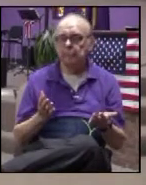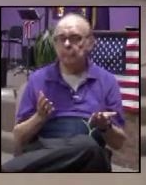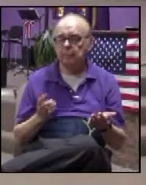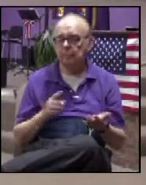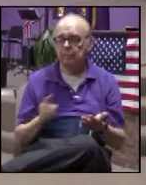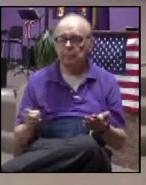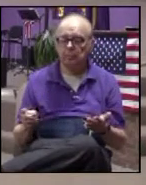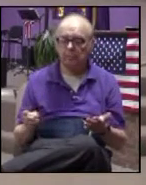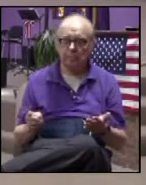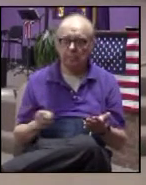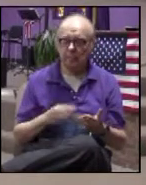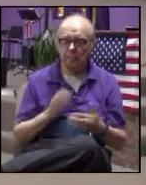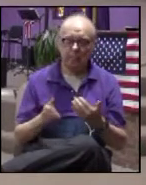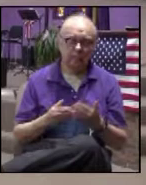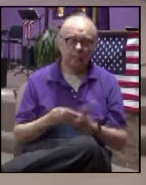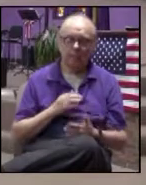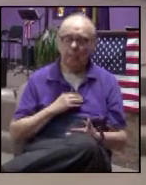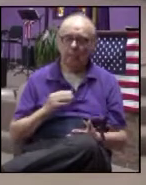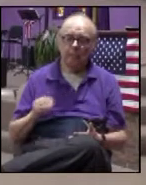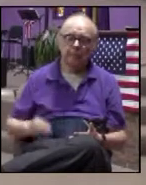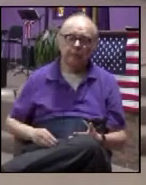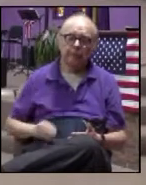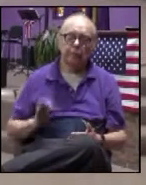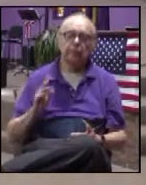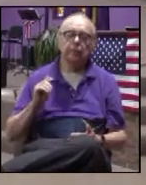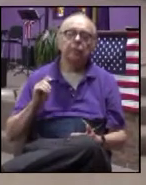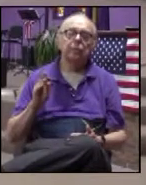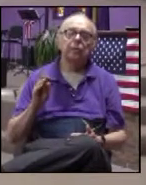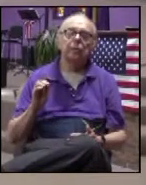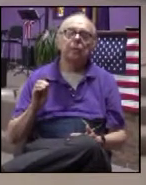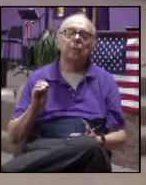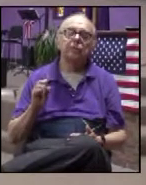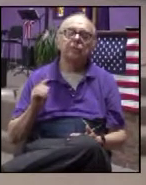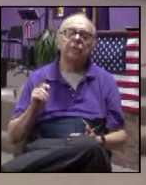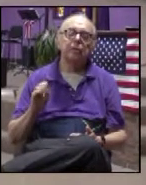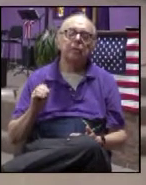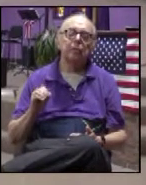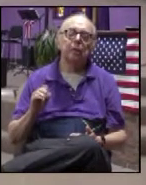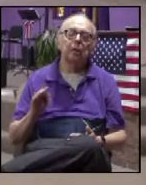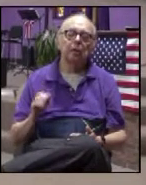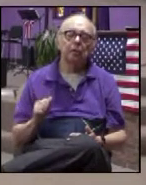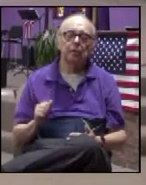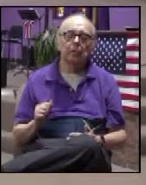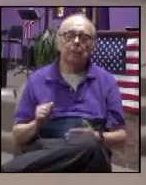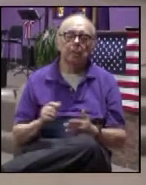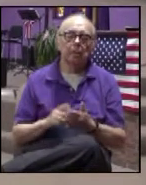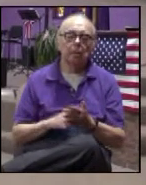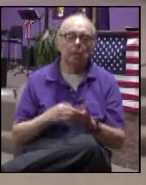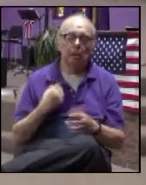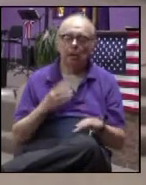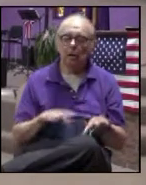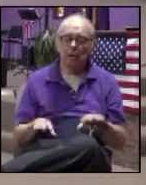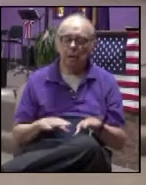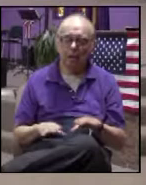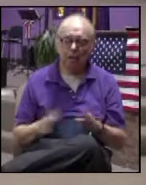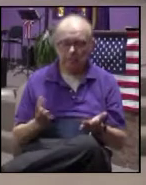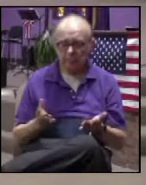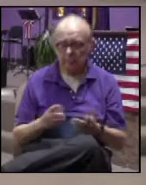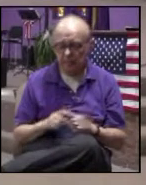They were all masters of the Torah. Okay? And sometimes they would do some